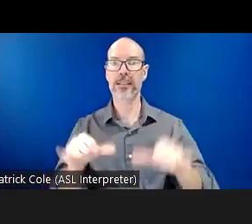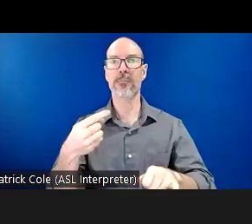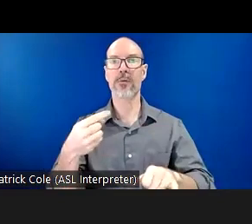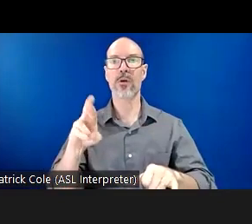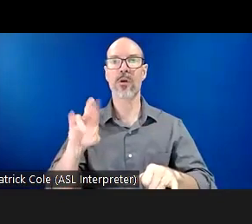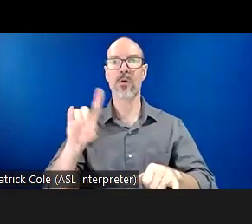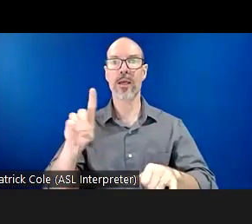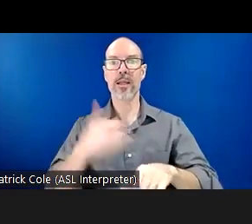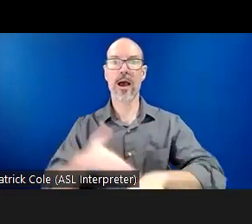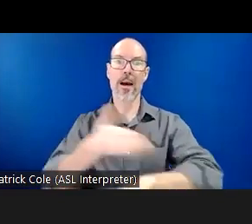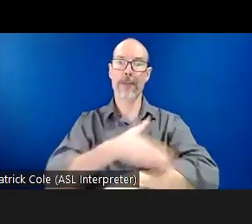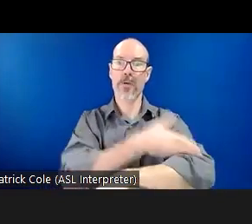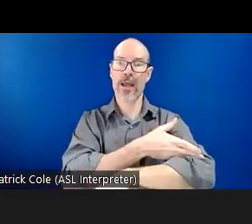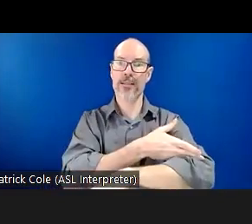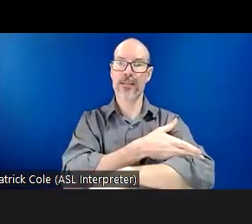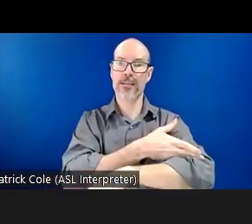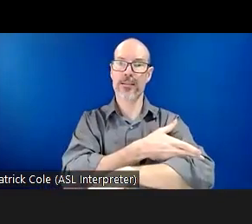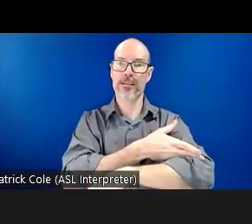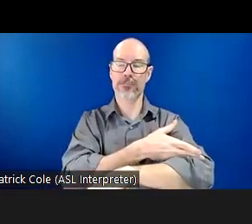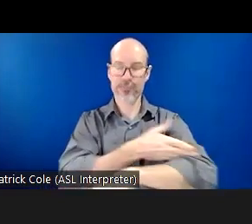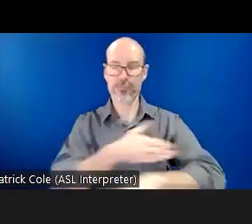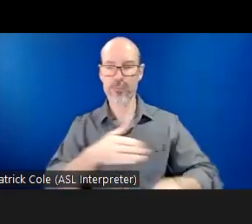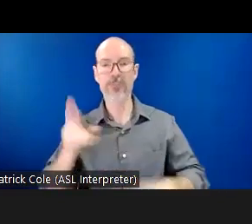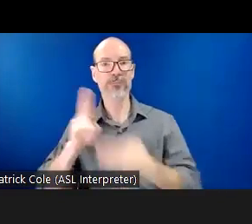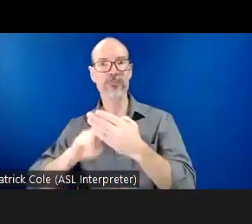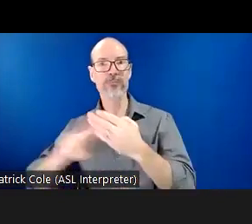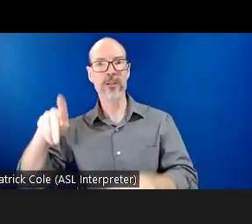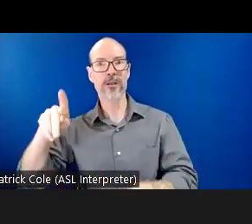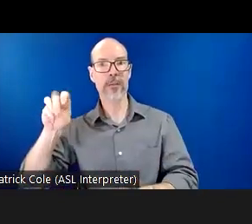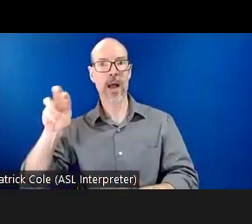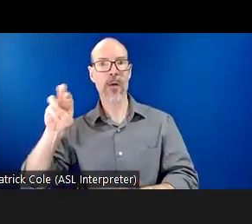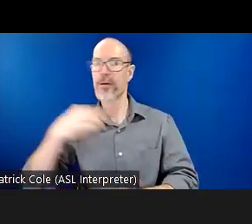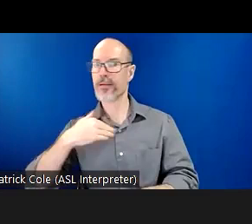has, whole teams of people that work with her who are focused on that.